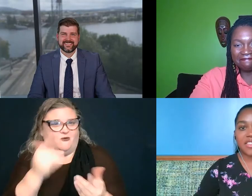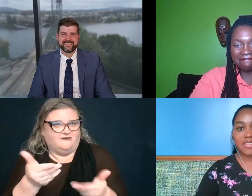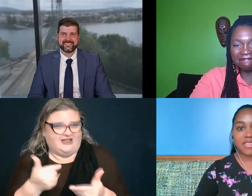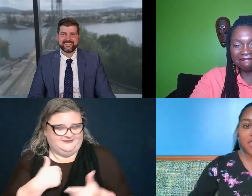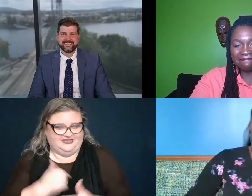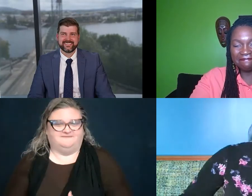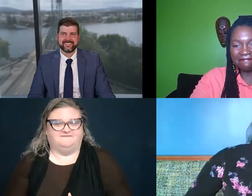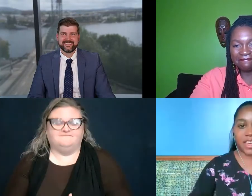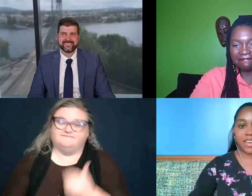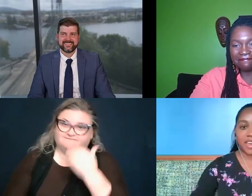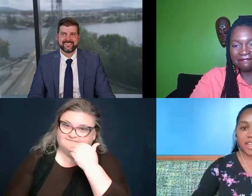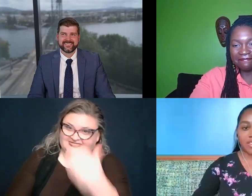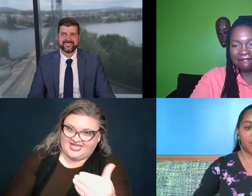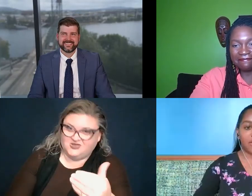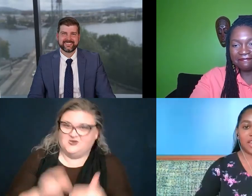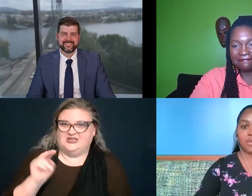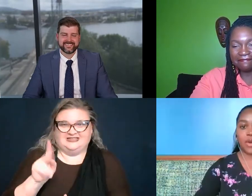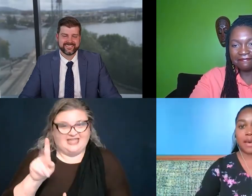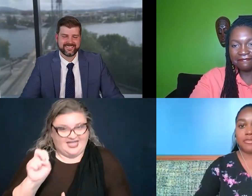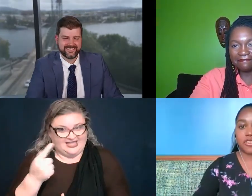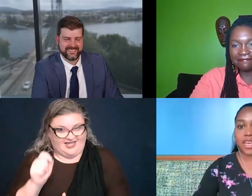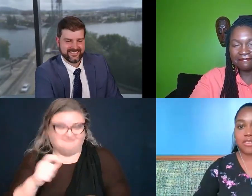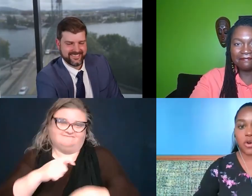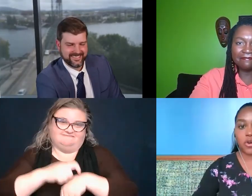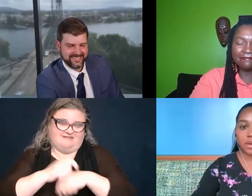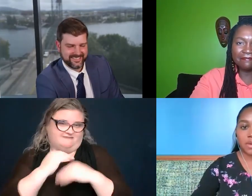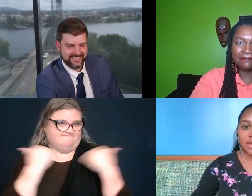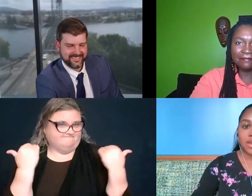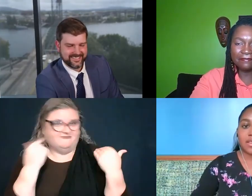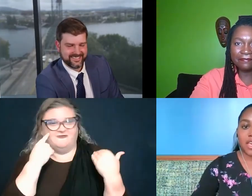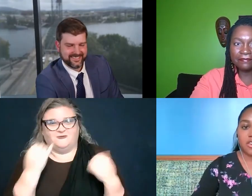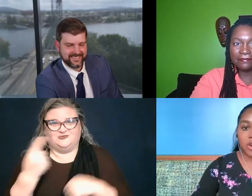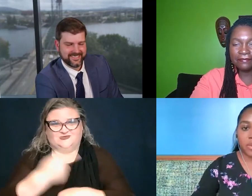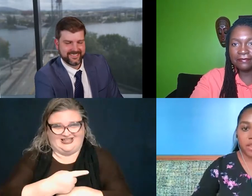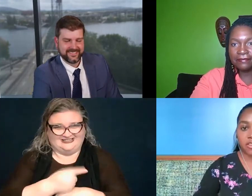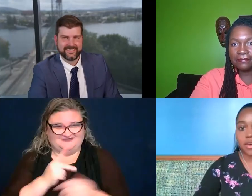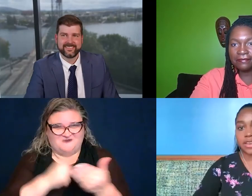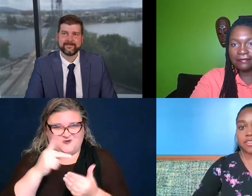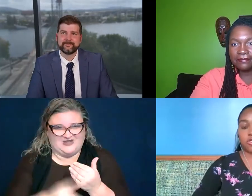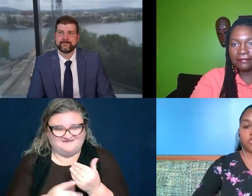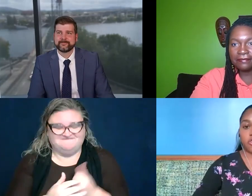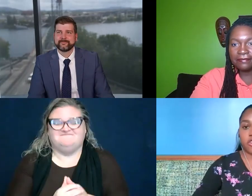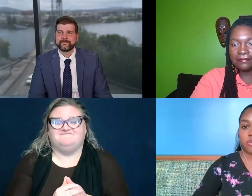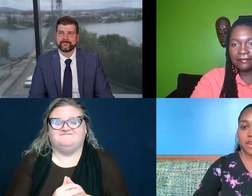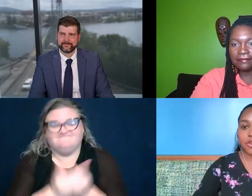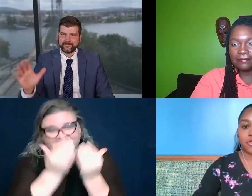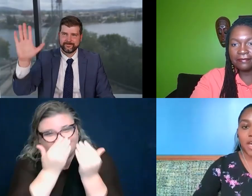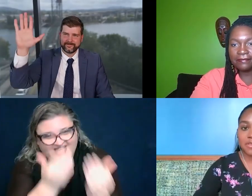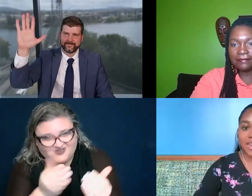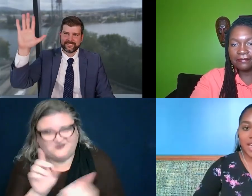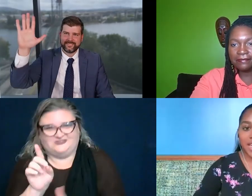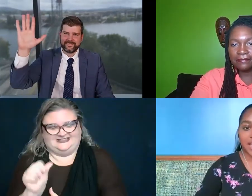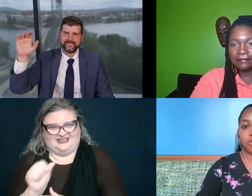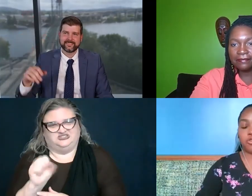And thanks to you, Nkenge. That's all the time we have for today's program. Thank you very much, District Attorney Schmidt, for your